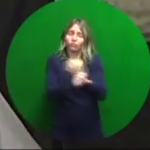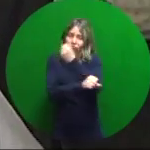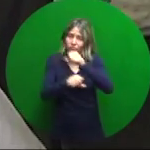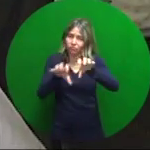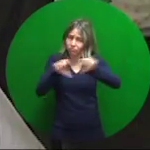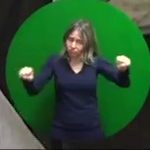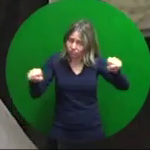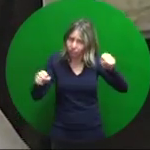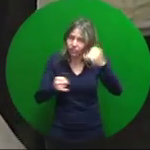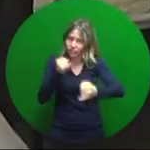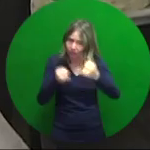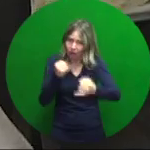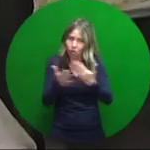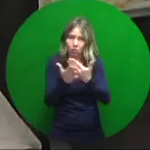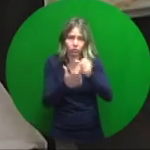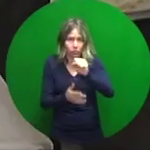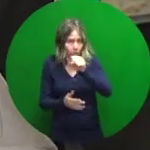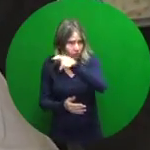Graduated from school.